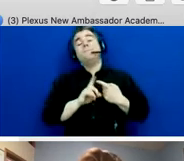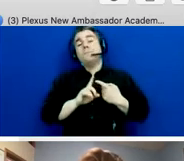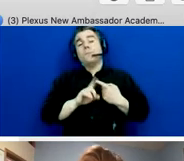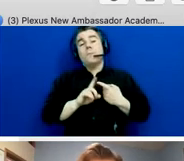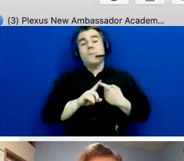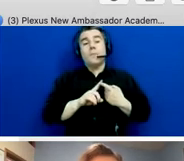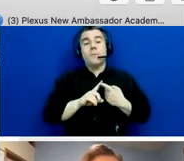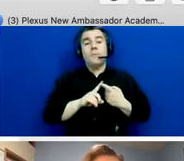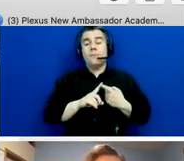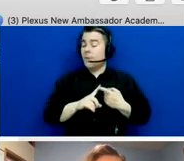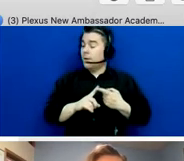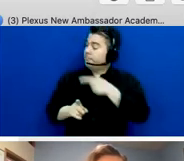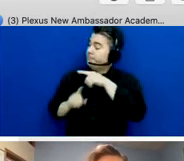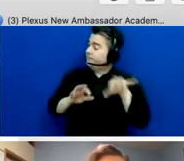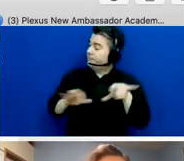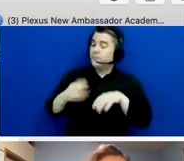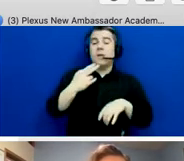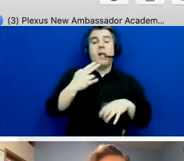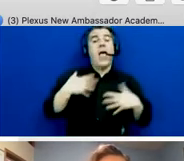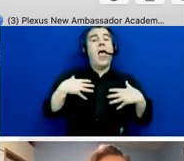Health and Hope.